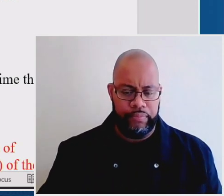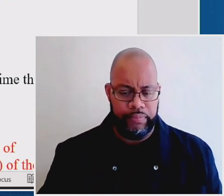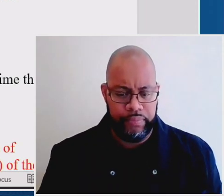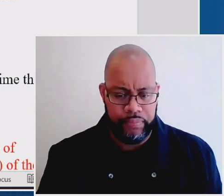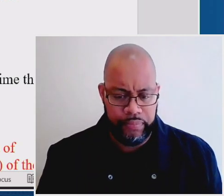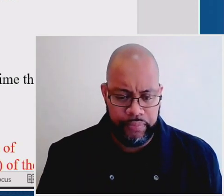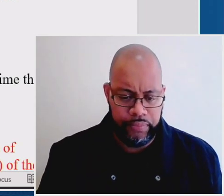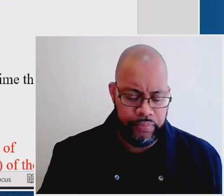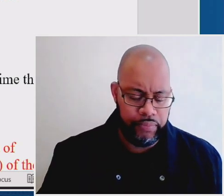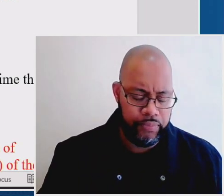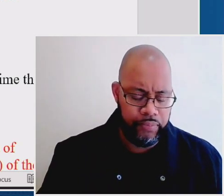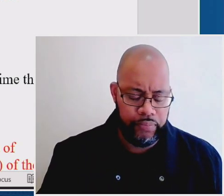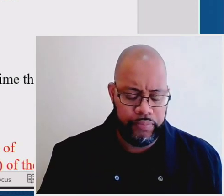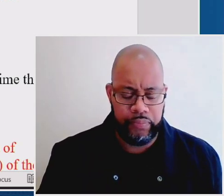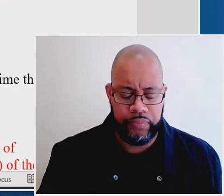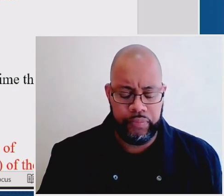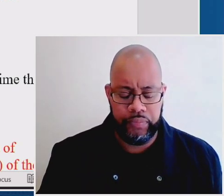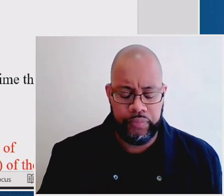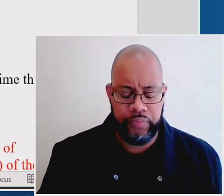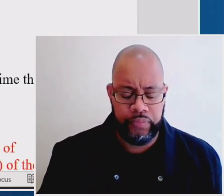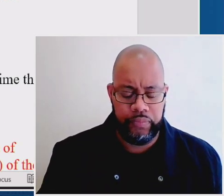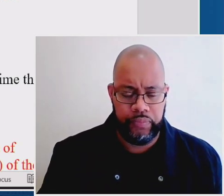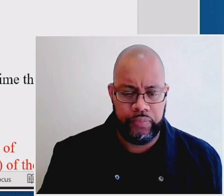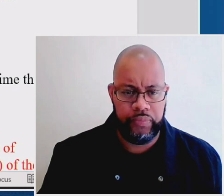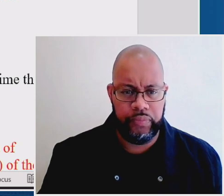Okay, great. Thank you.